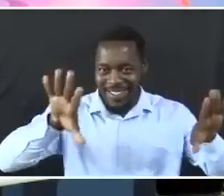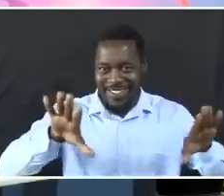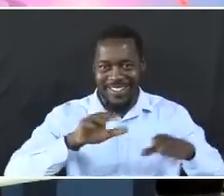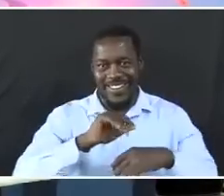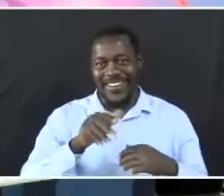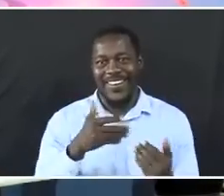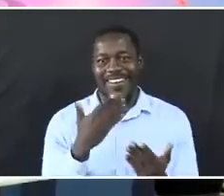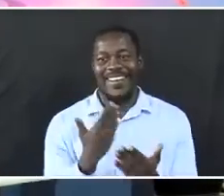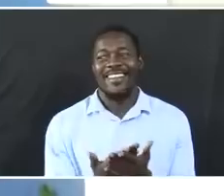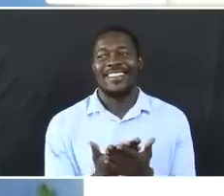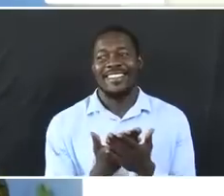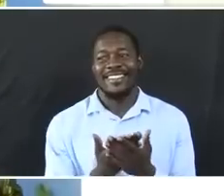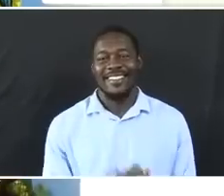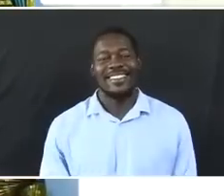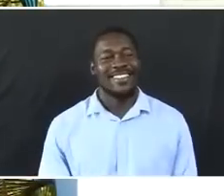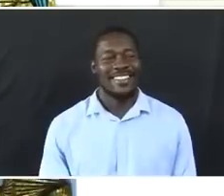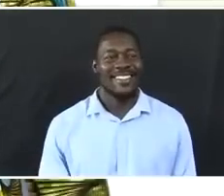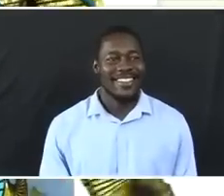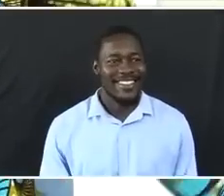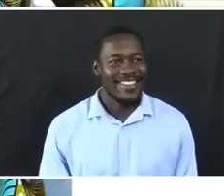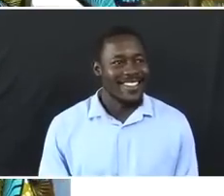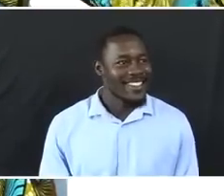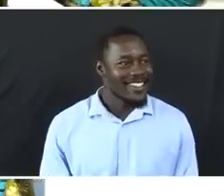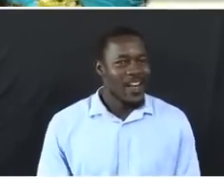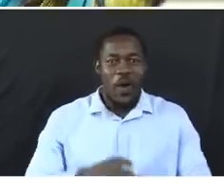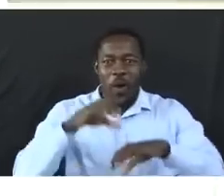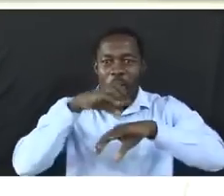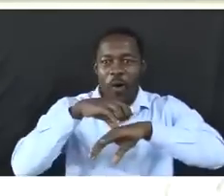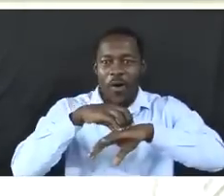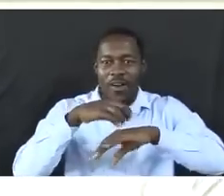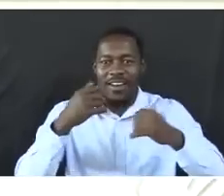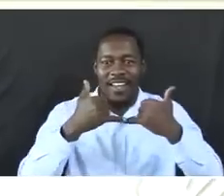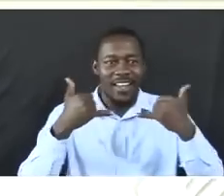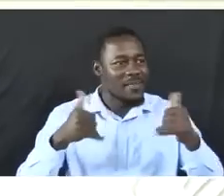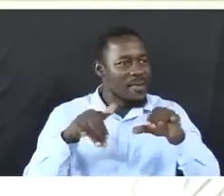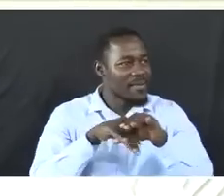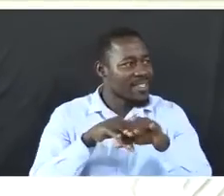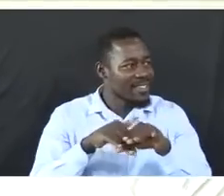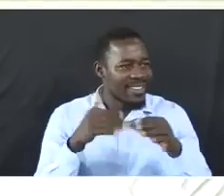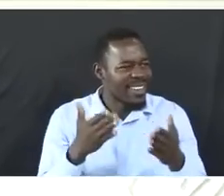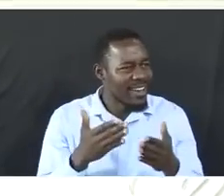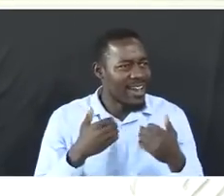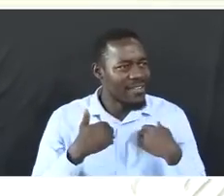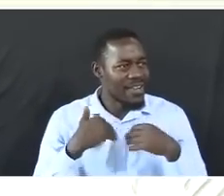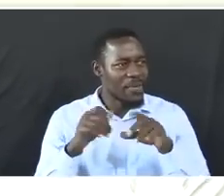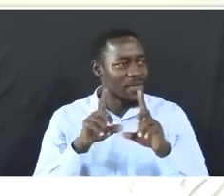Which another one? Online. Mwambia kuje. Uku.